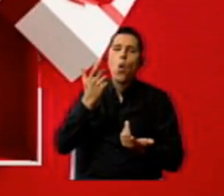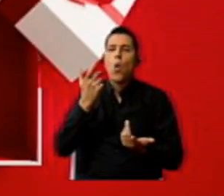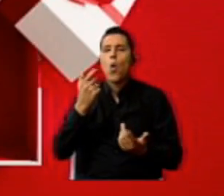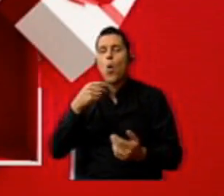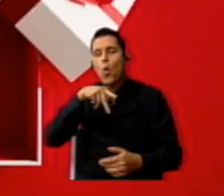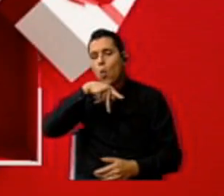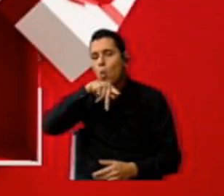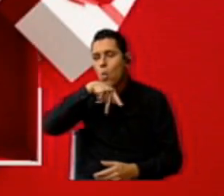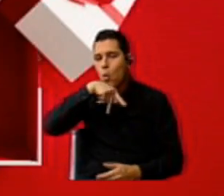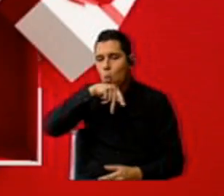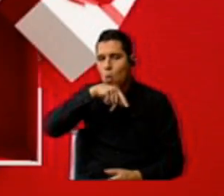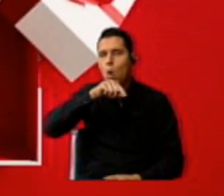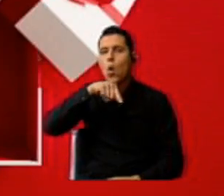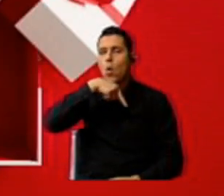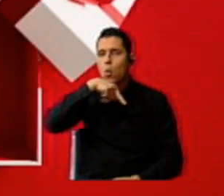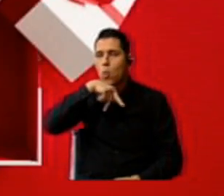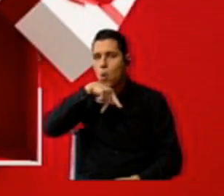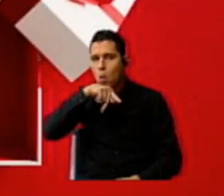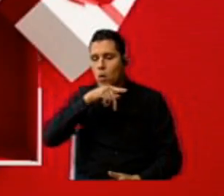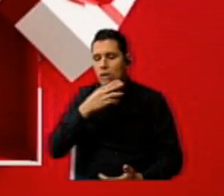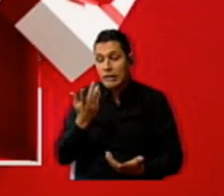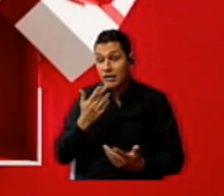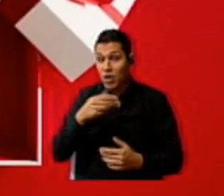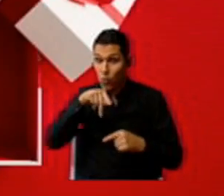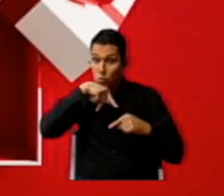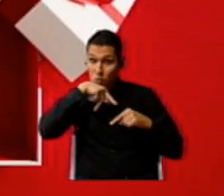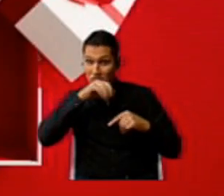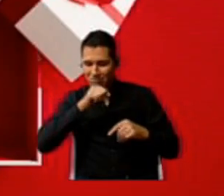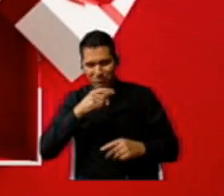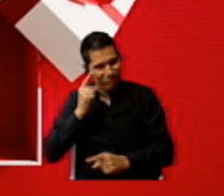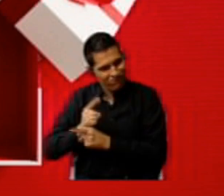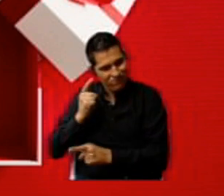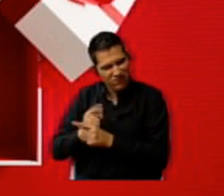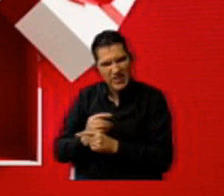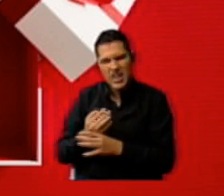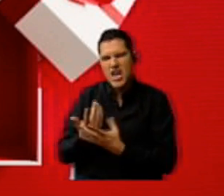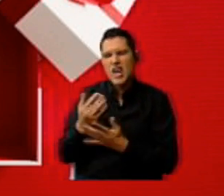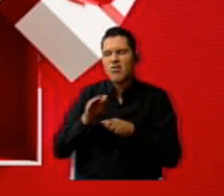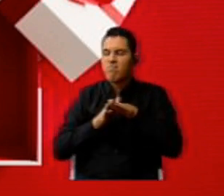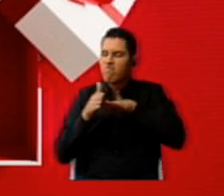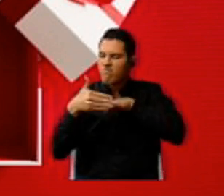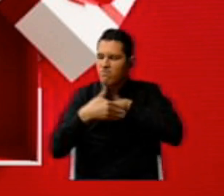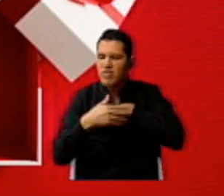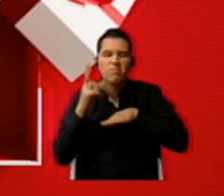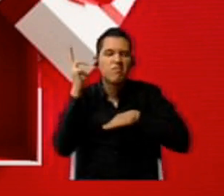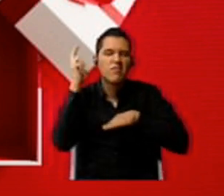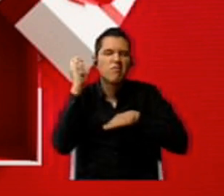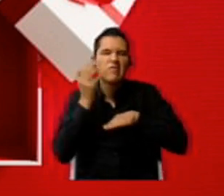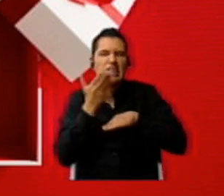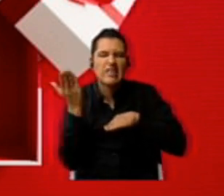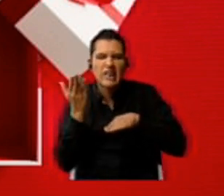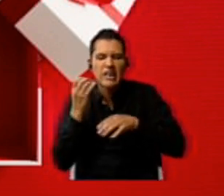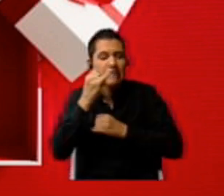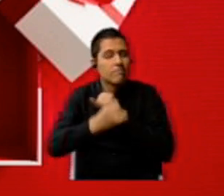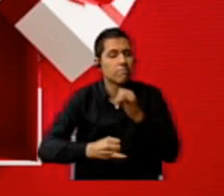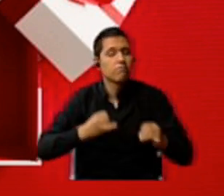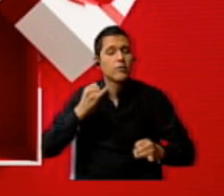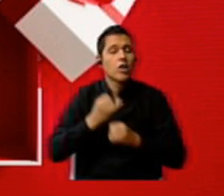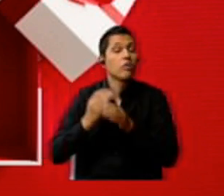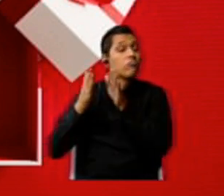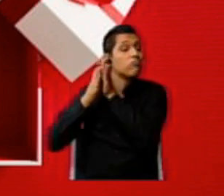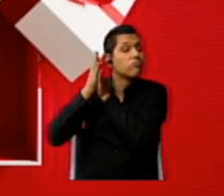They eat turkey and pumpkin pie. Very good. And what do people from Jamaica listen to on International Reggae